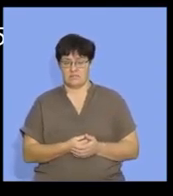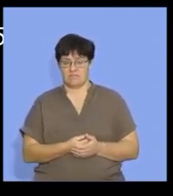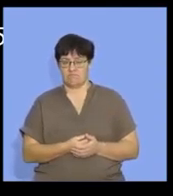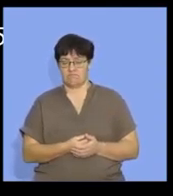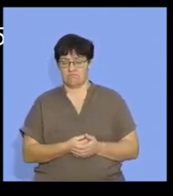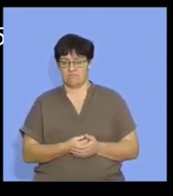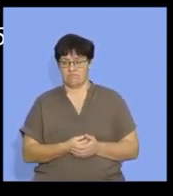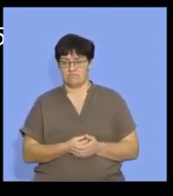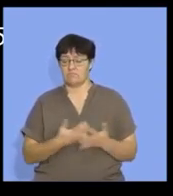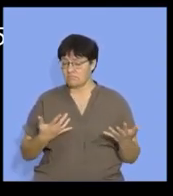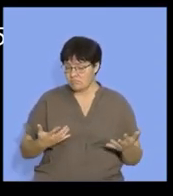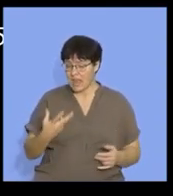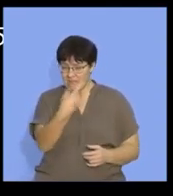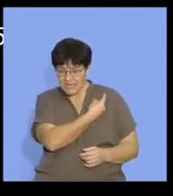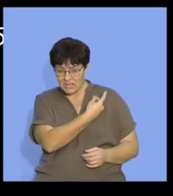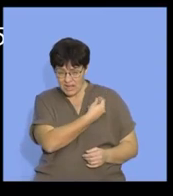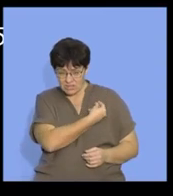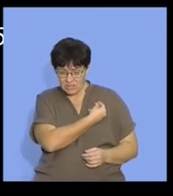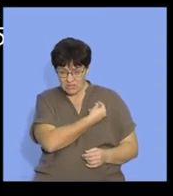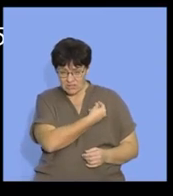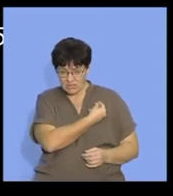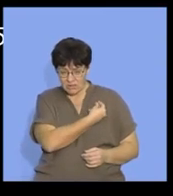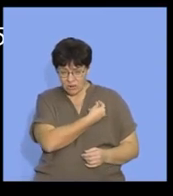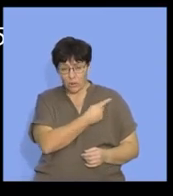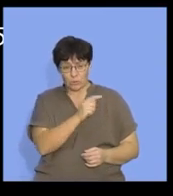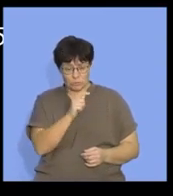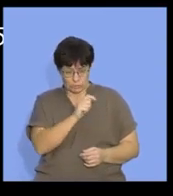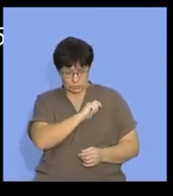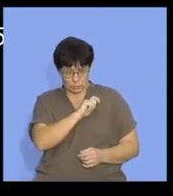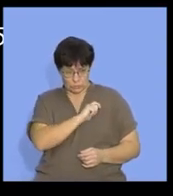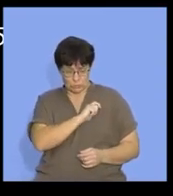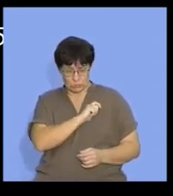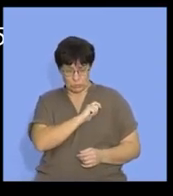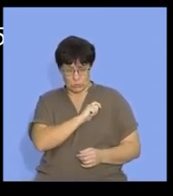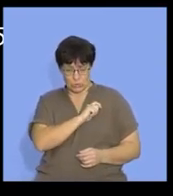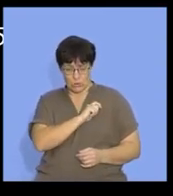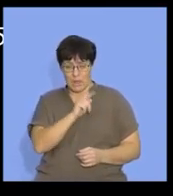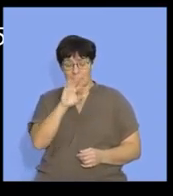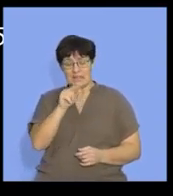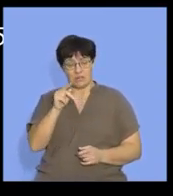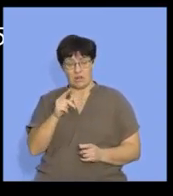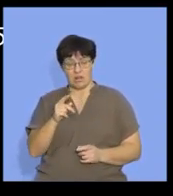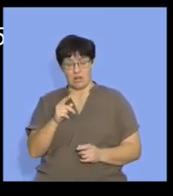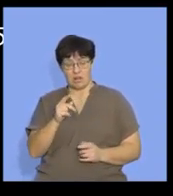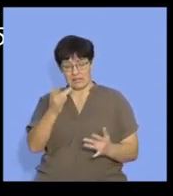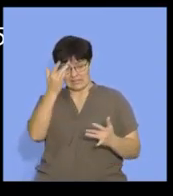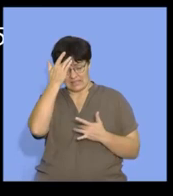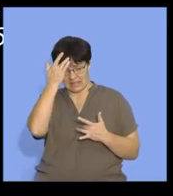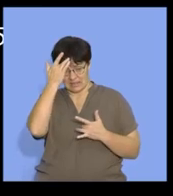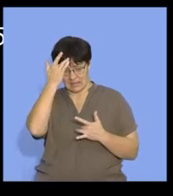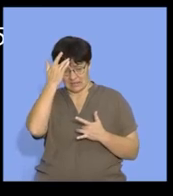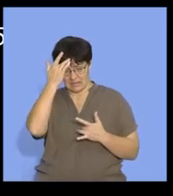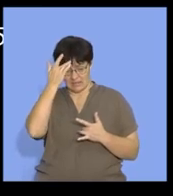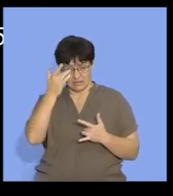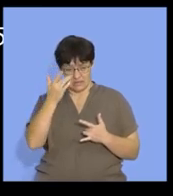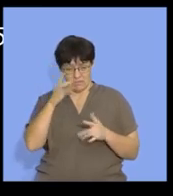All right, that's what we're looking at. Do vaccinations have an effect on getting the bacterial